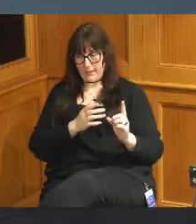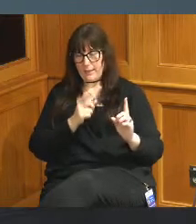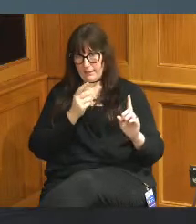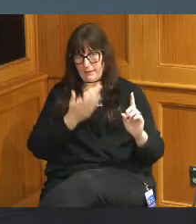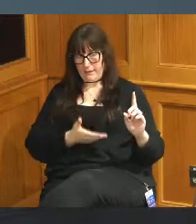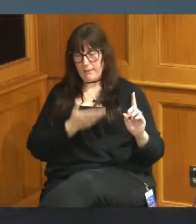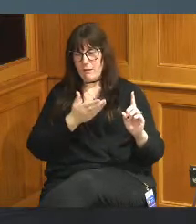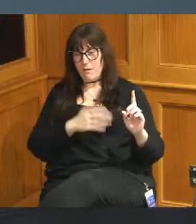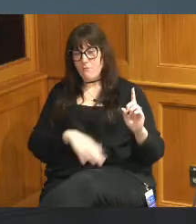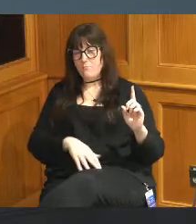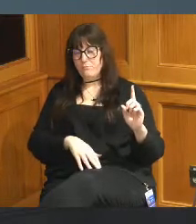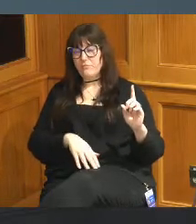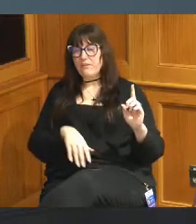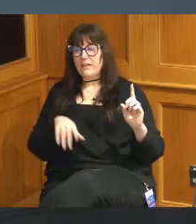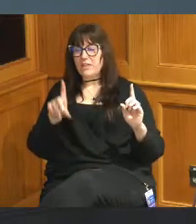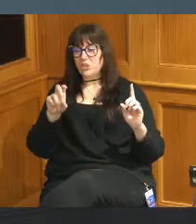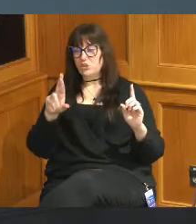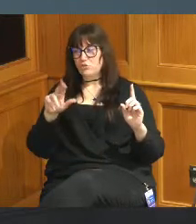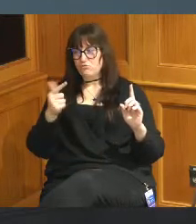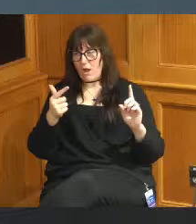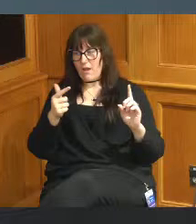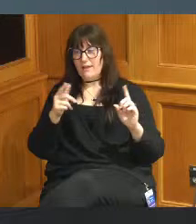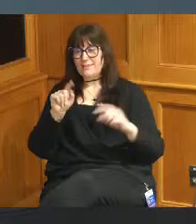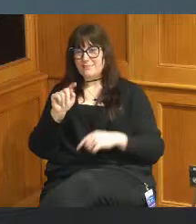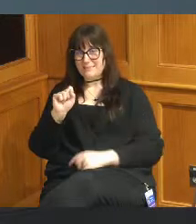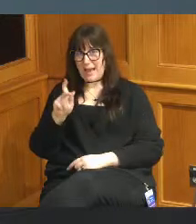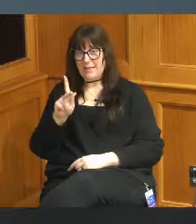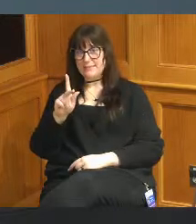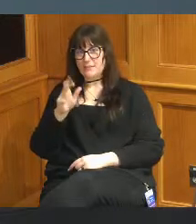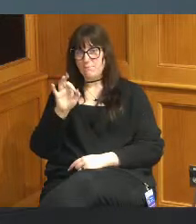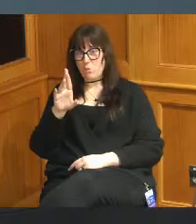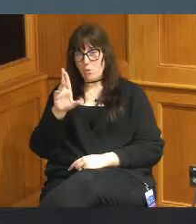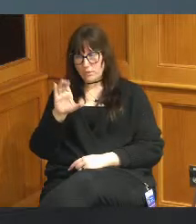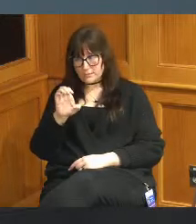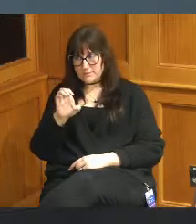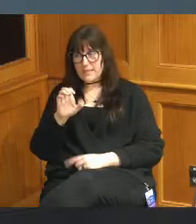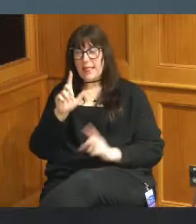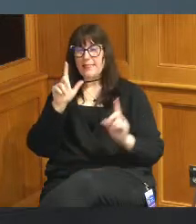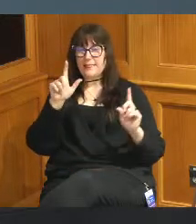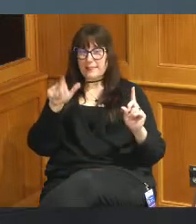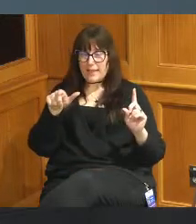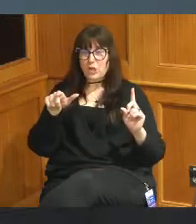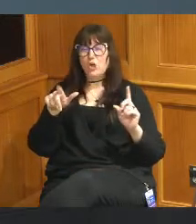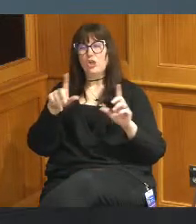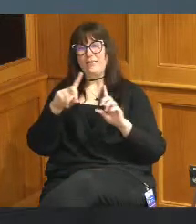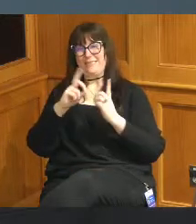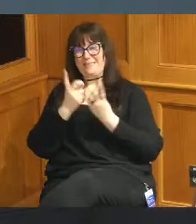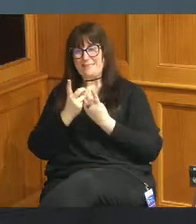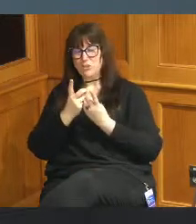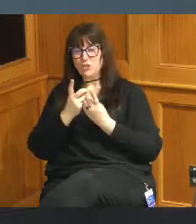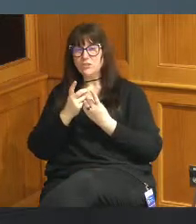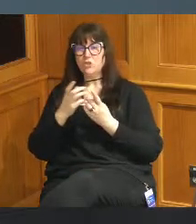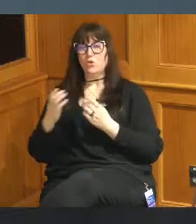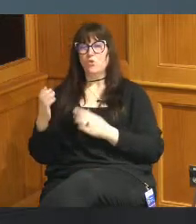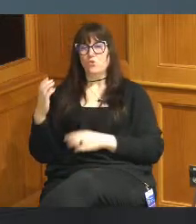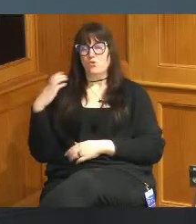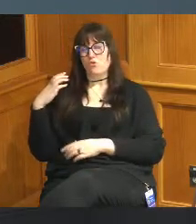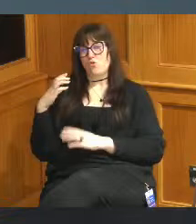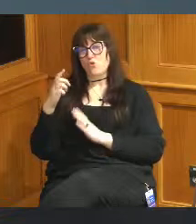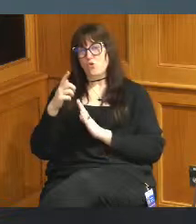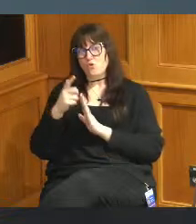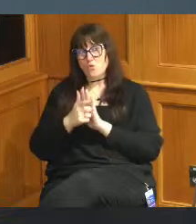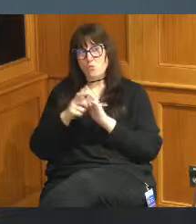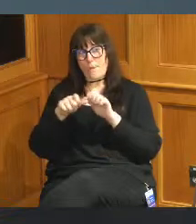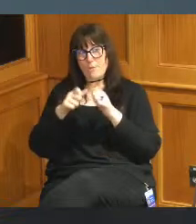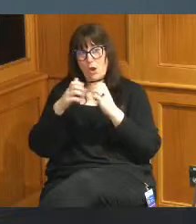Task Force Division of the office, and later named the district's criminal chief. This is what you